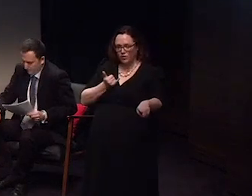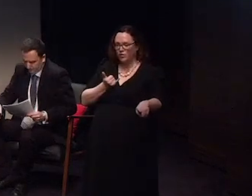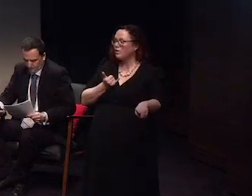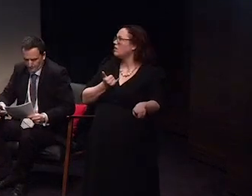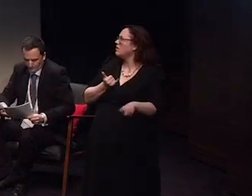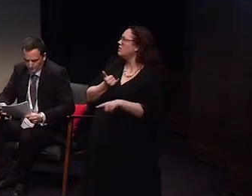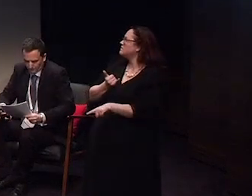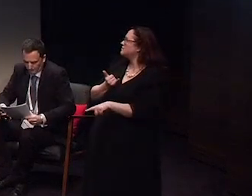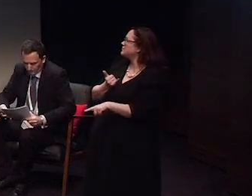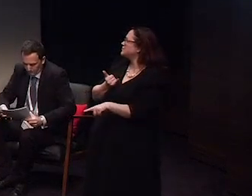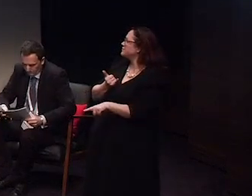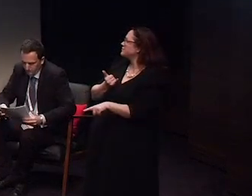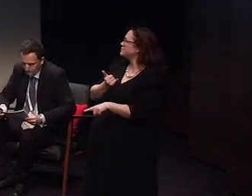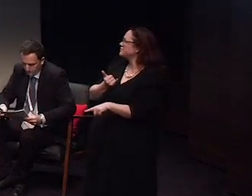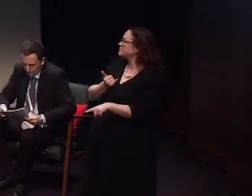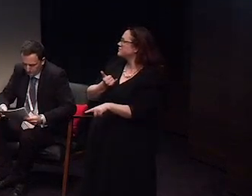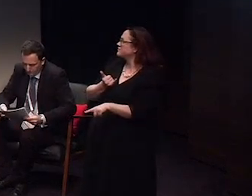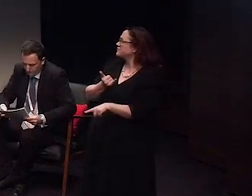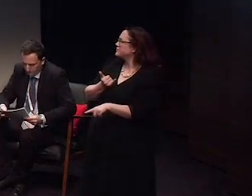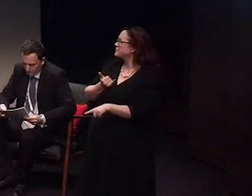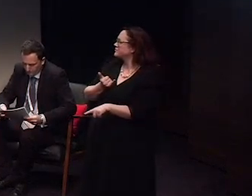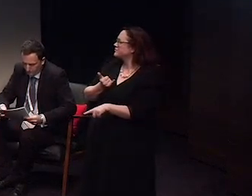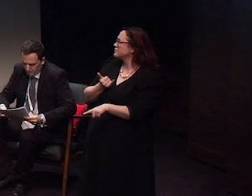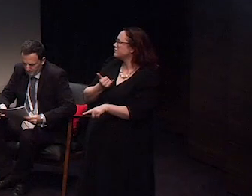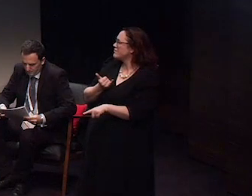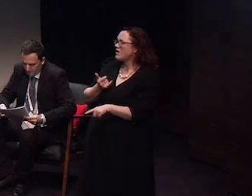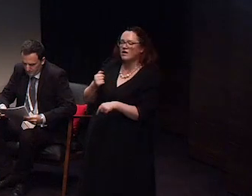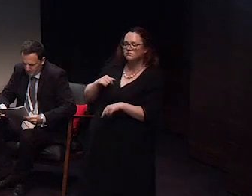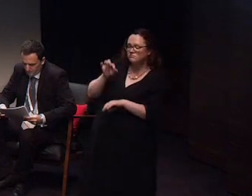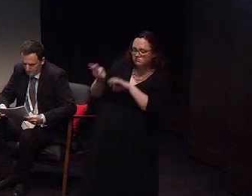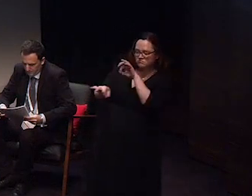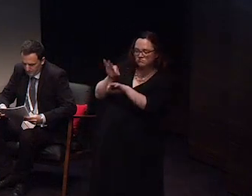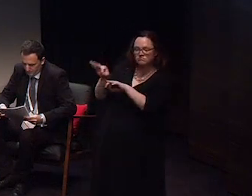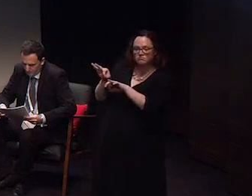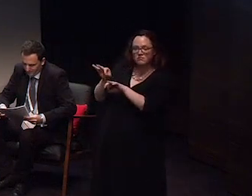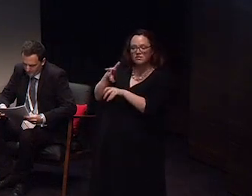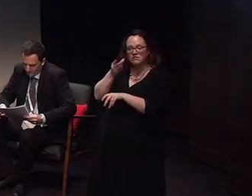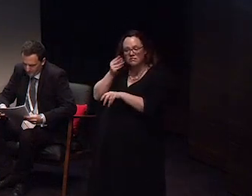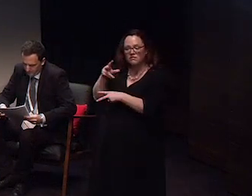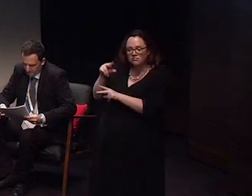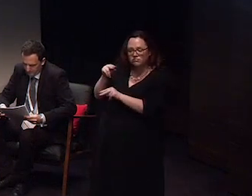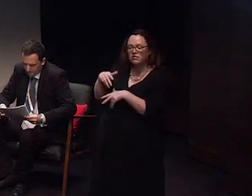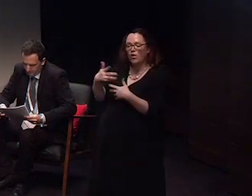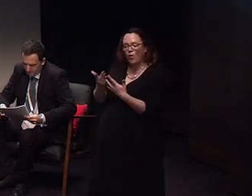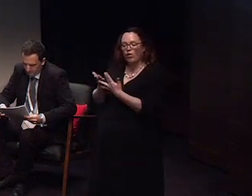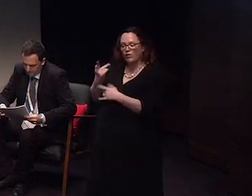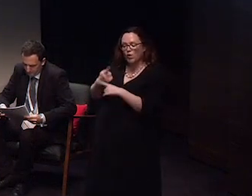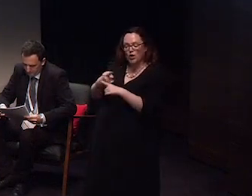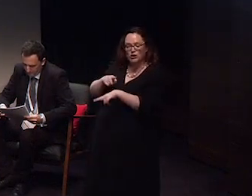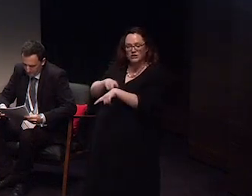Sarah. And then the dispatcher can make the assessment by audio or by urgent time, so live